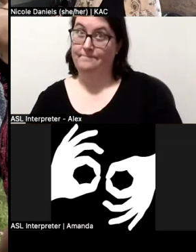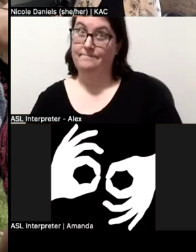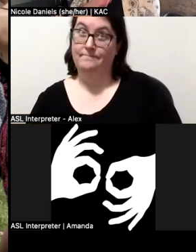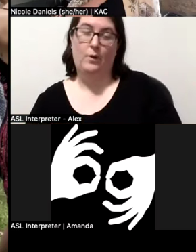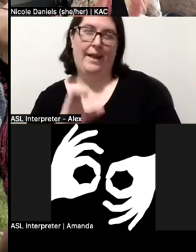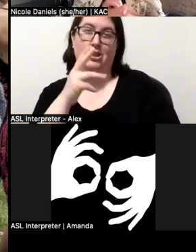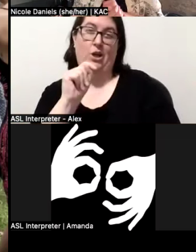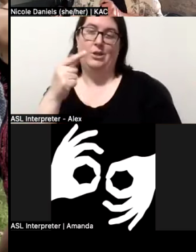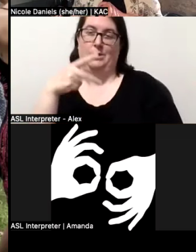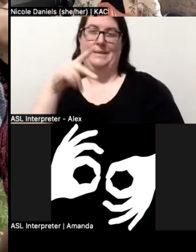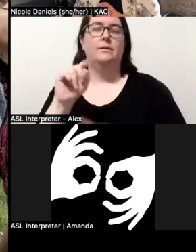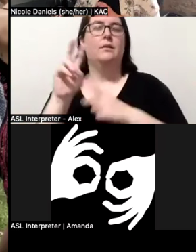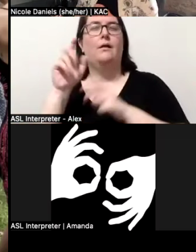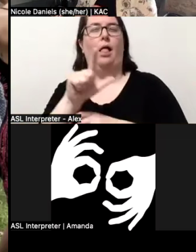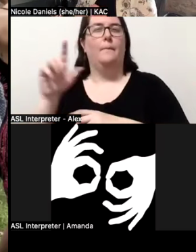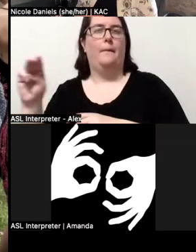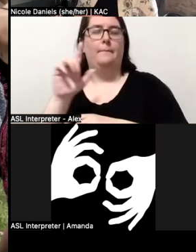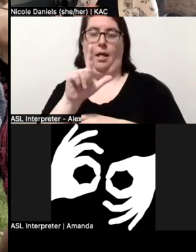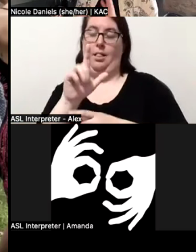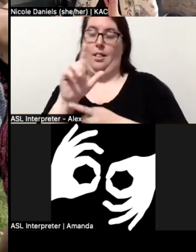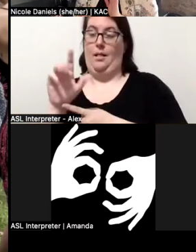ChatGPT. So just be careful of that.